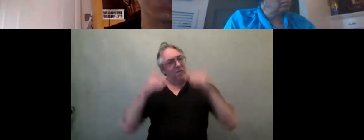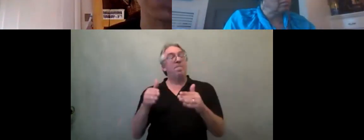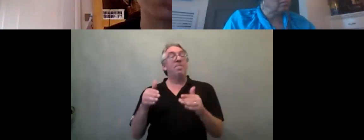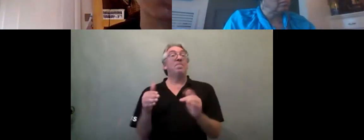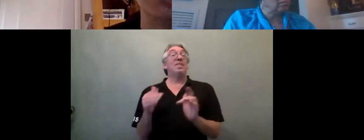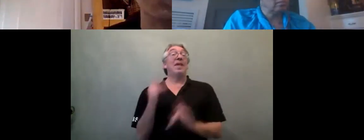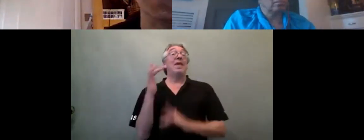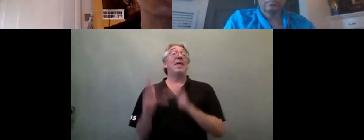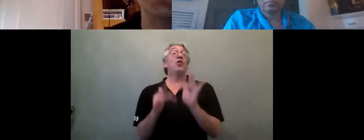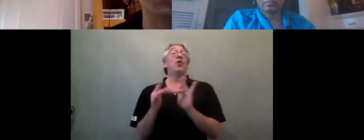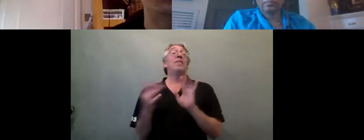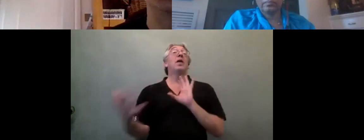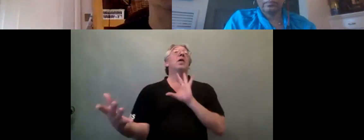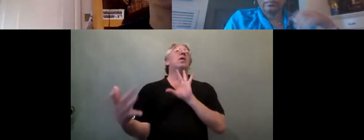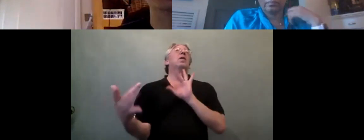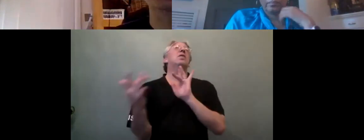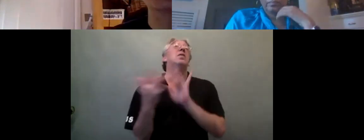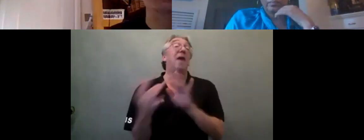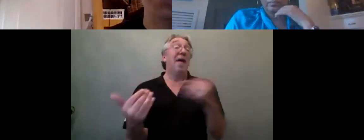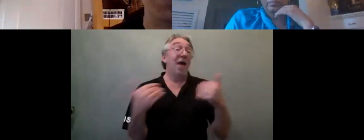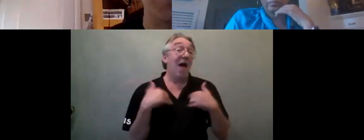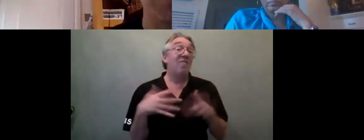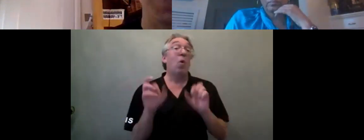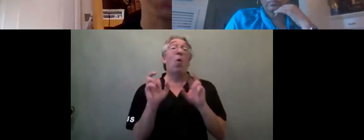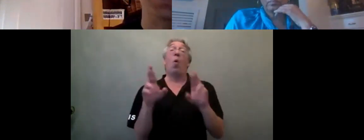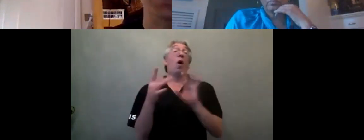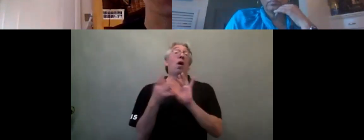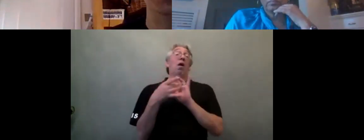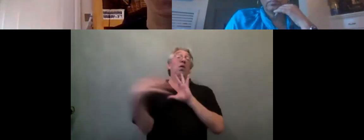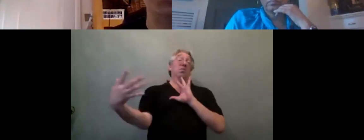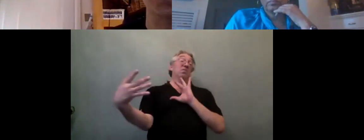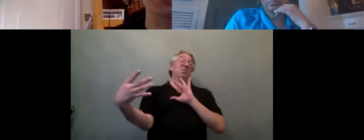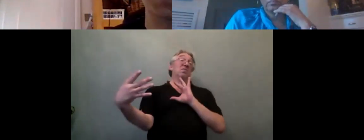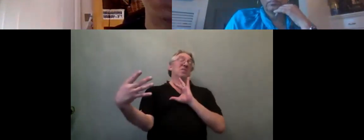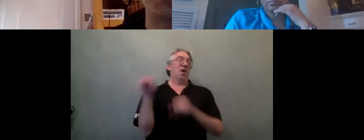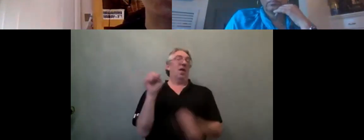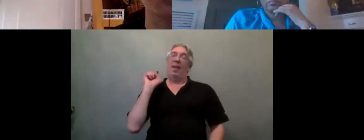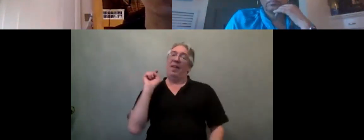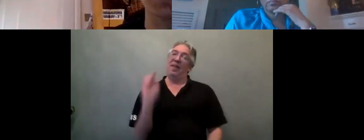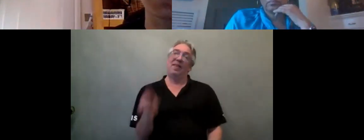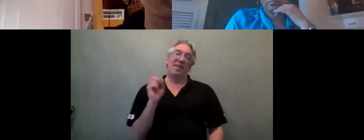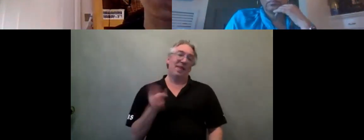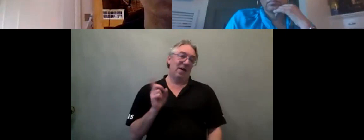connectivity element for a second, because I think that really is a